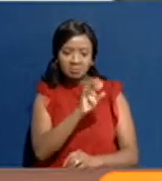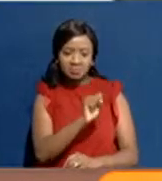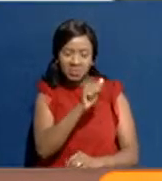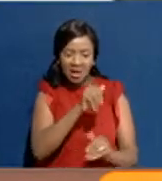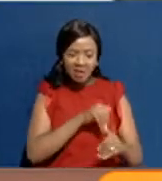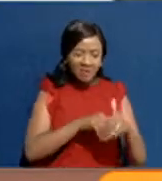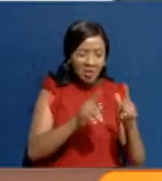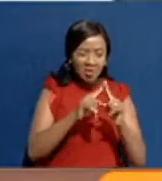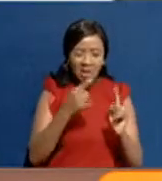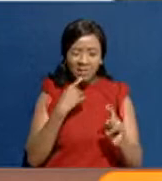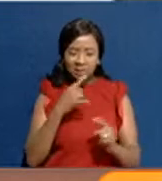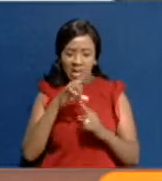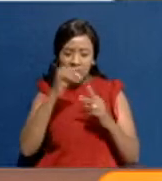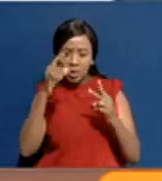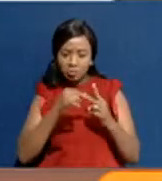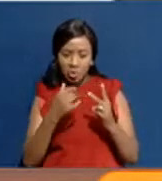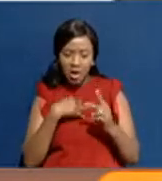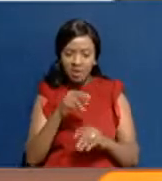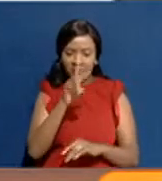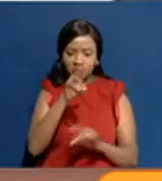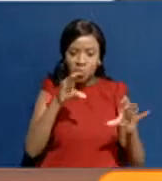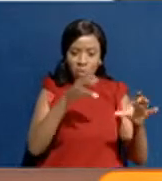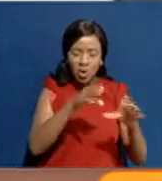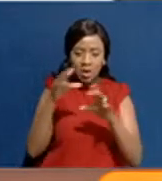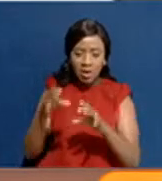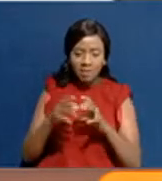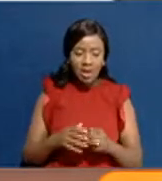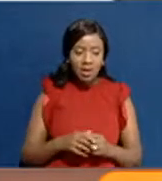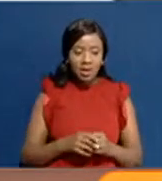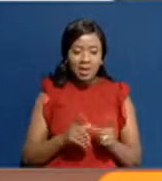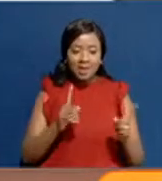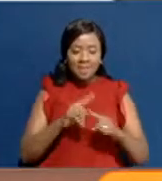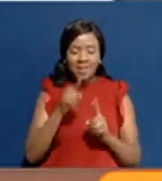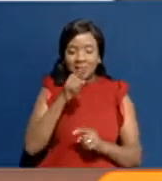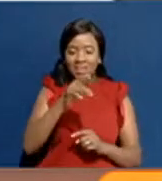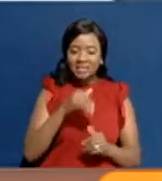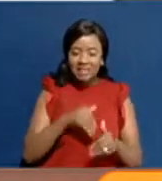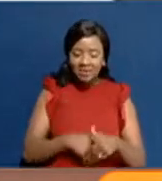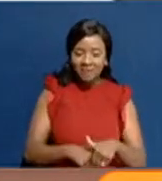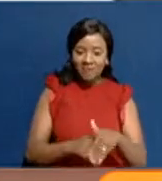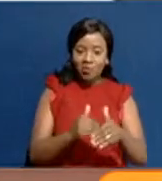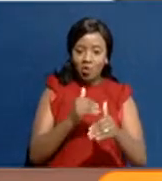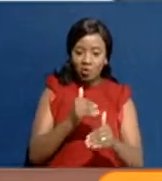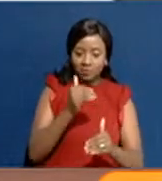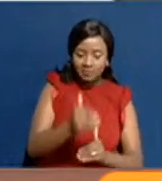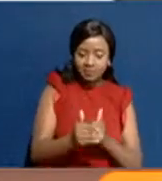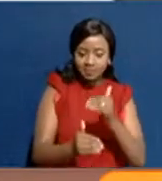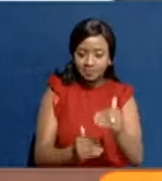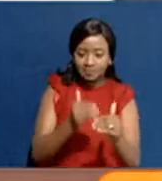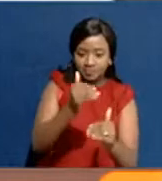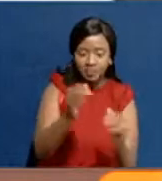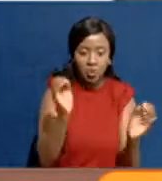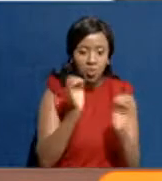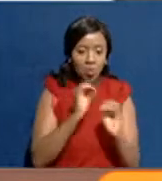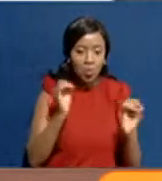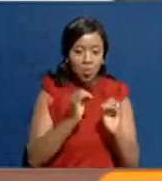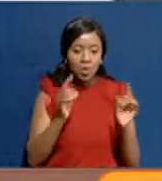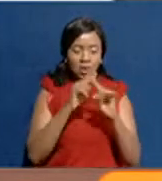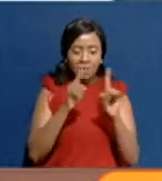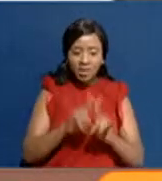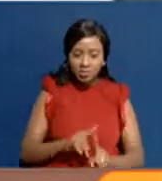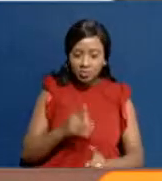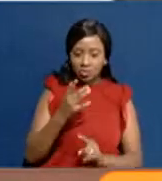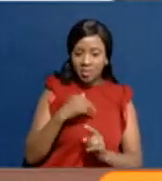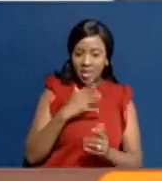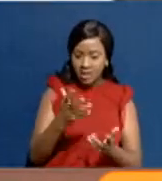companies that Global Fund had set, I mean, that KEMSA had settled on, should not have even gone through the first stage. The first phase is where you review the